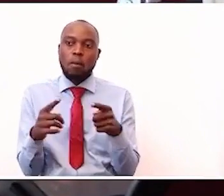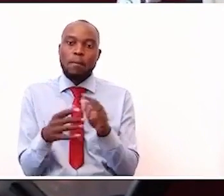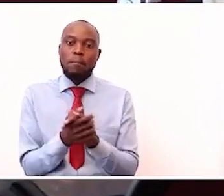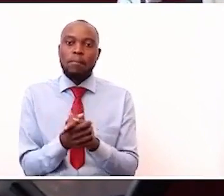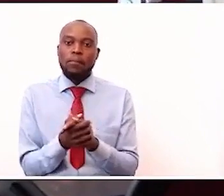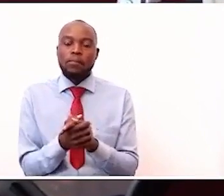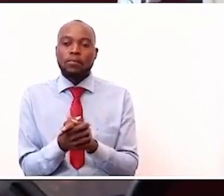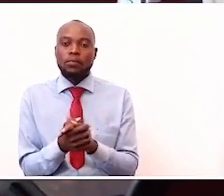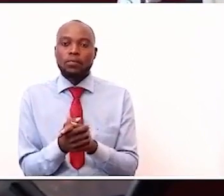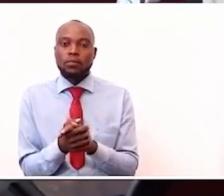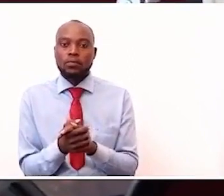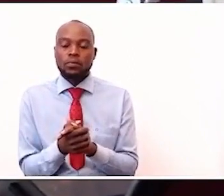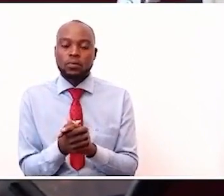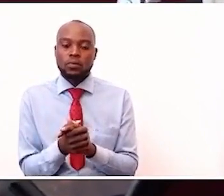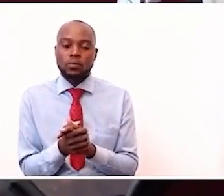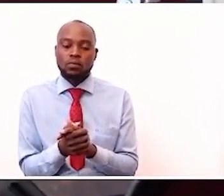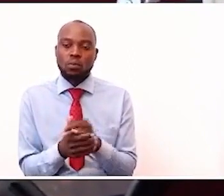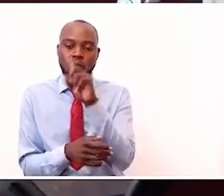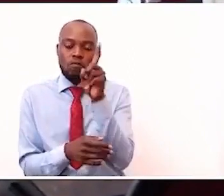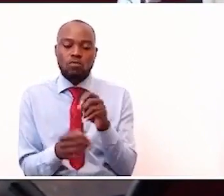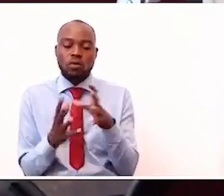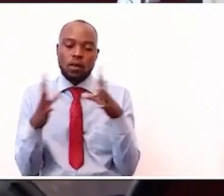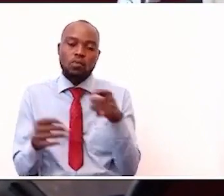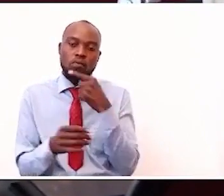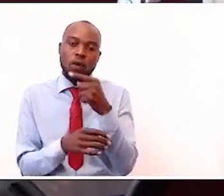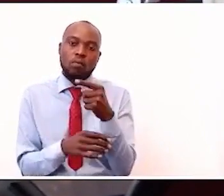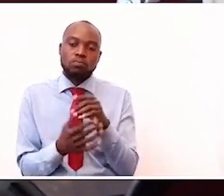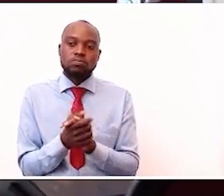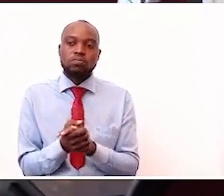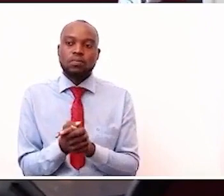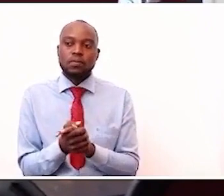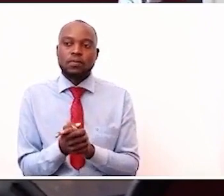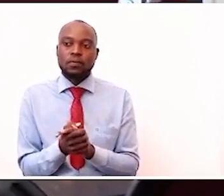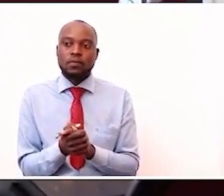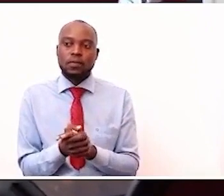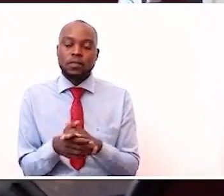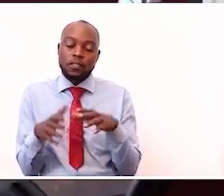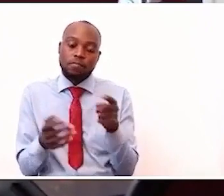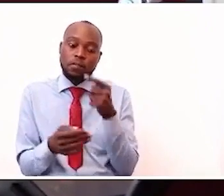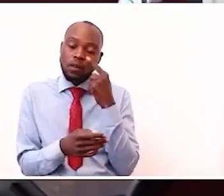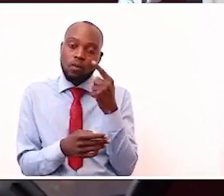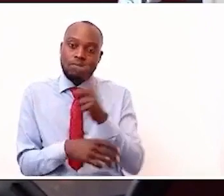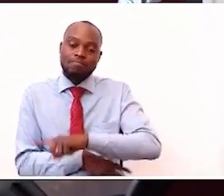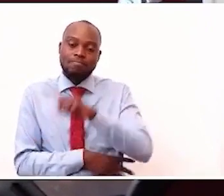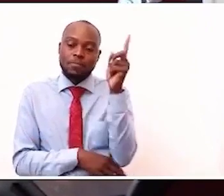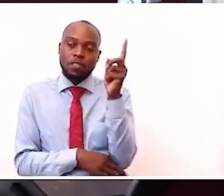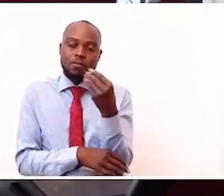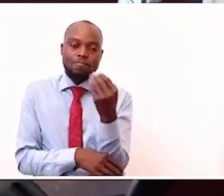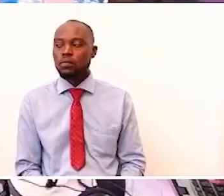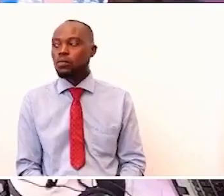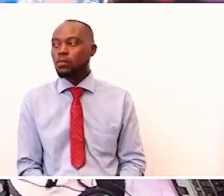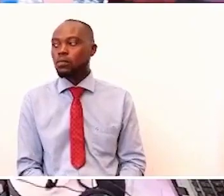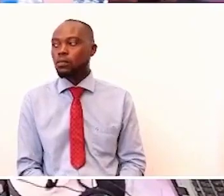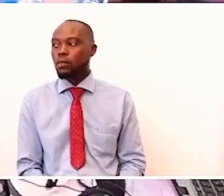we take on public debt. So really, the big question is the role of the domestic factors, even as we look at the international financial architecture. Thank